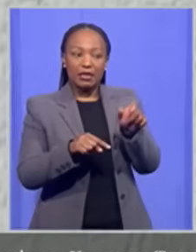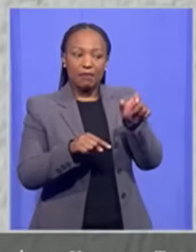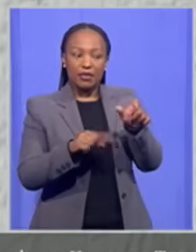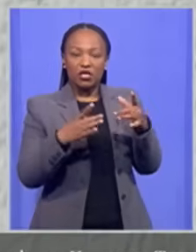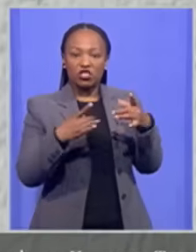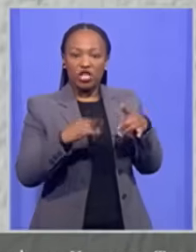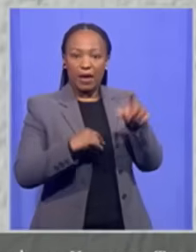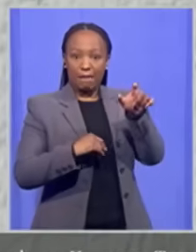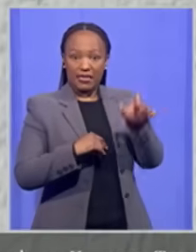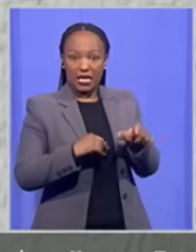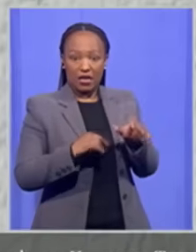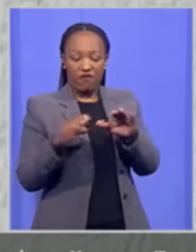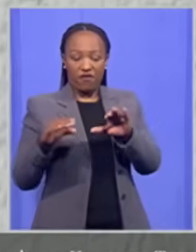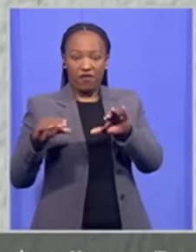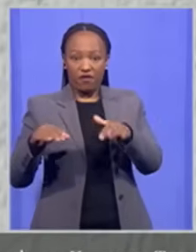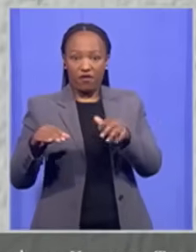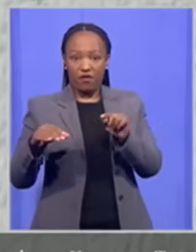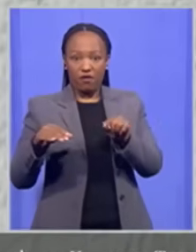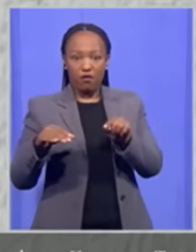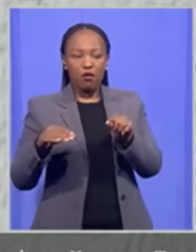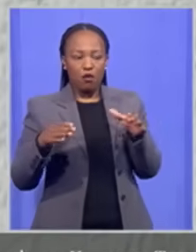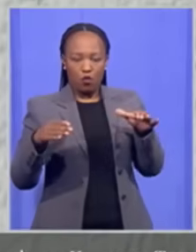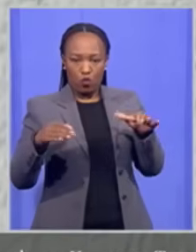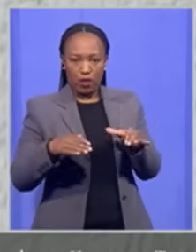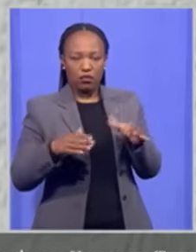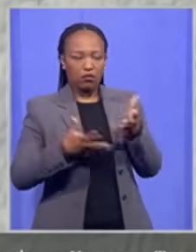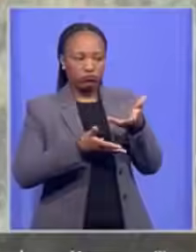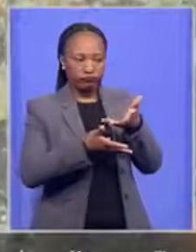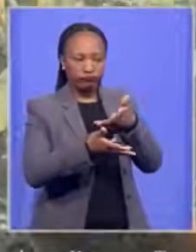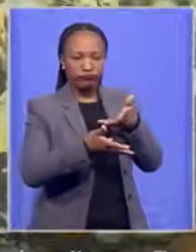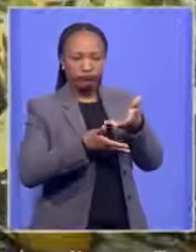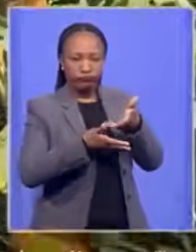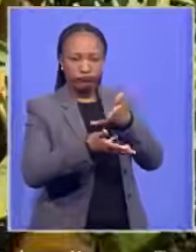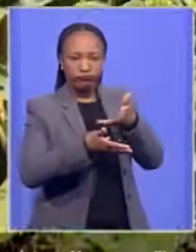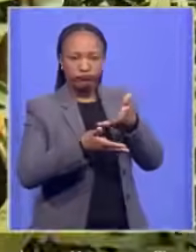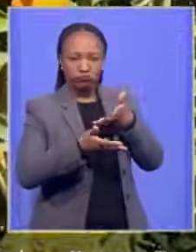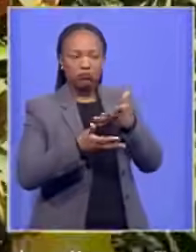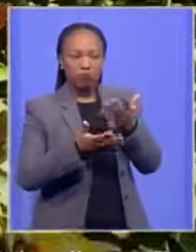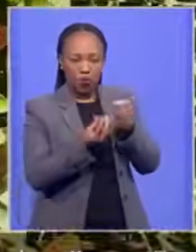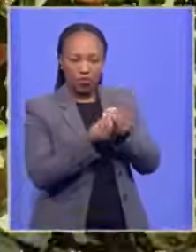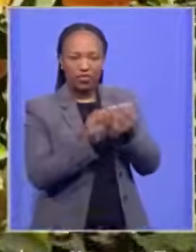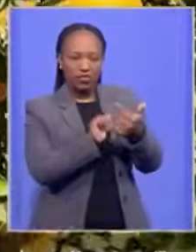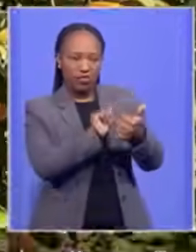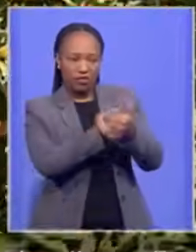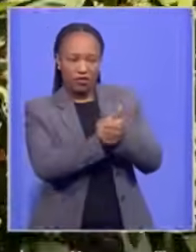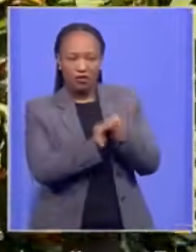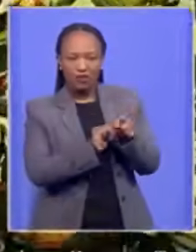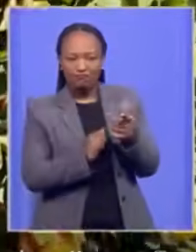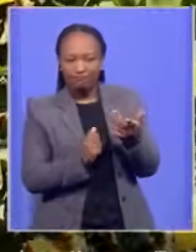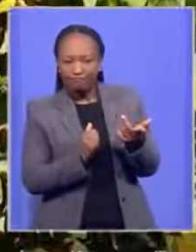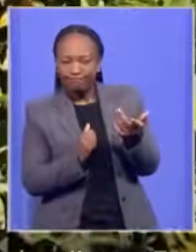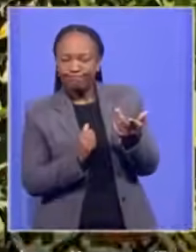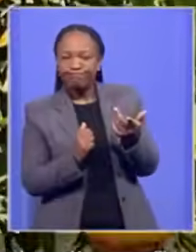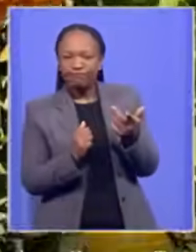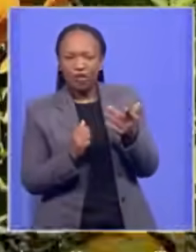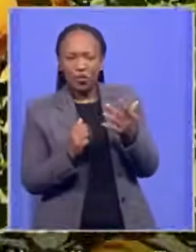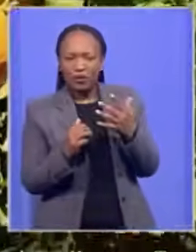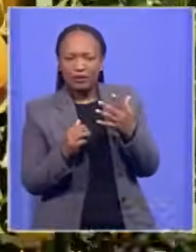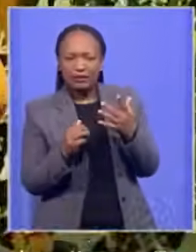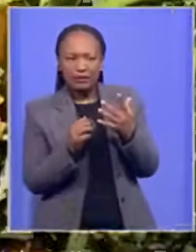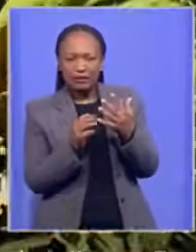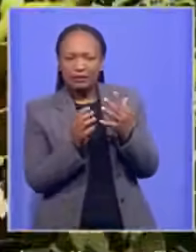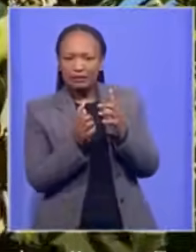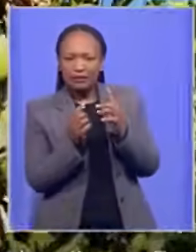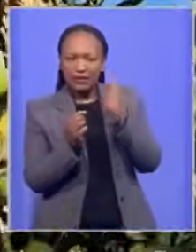ba ngaka Ntshabele gore le yena a tla swarišane le rena bothata jo re bo tshwerego gore le yena a tla kgone re kopantše ditlhogo le bona